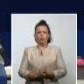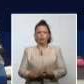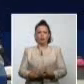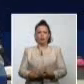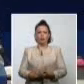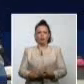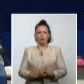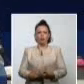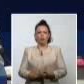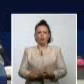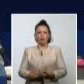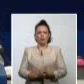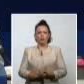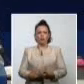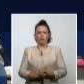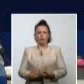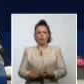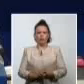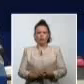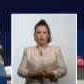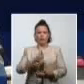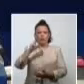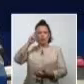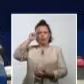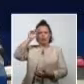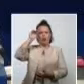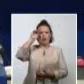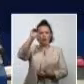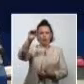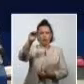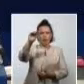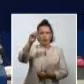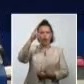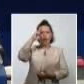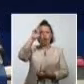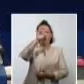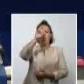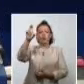This person had a history of mental retardation and dementia,